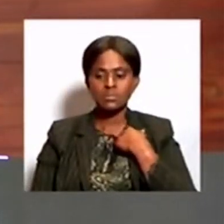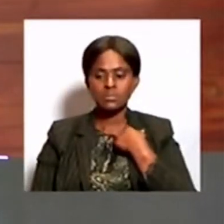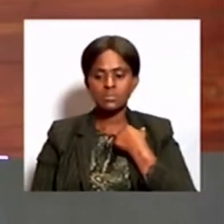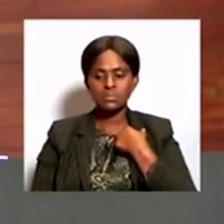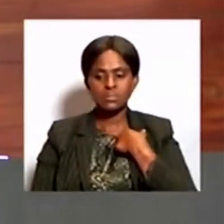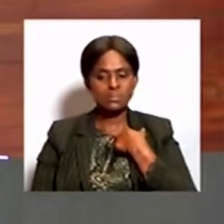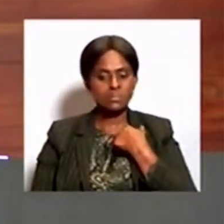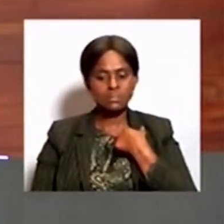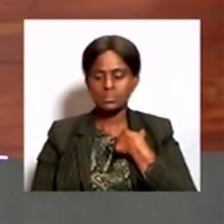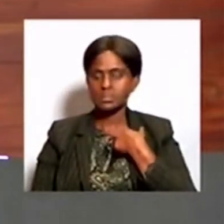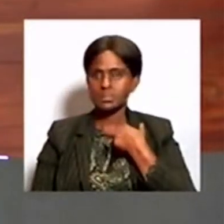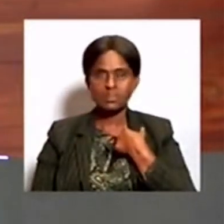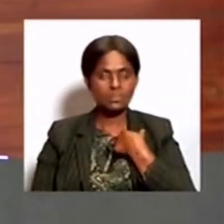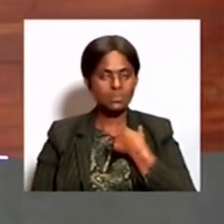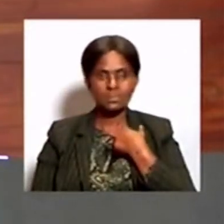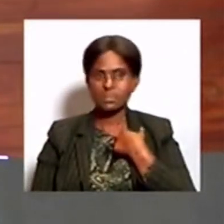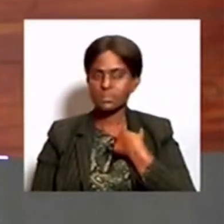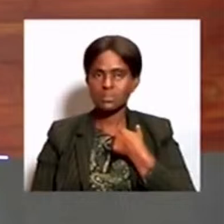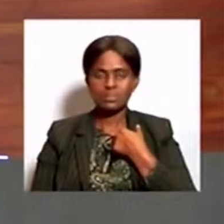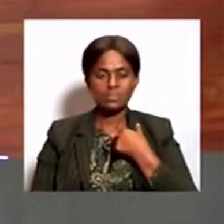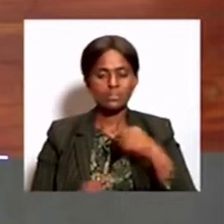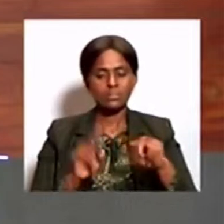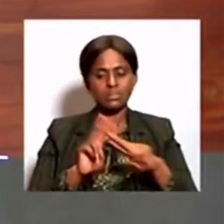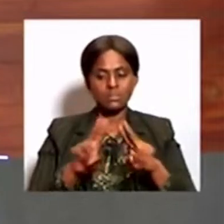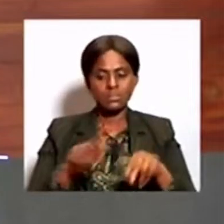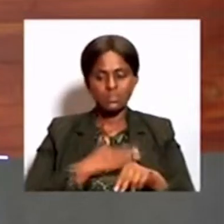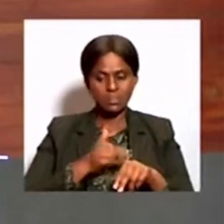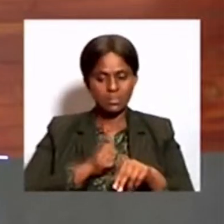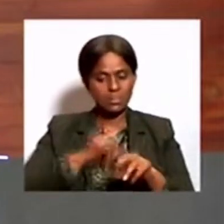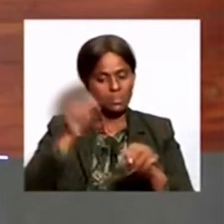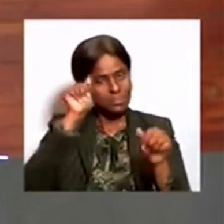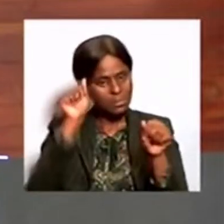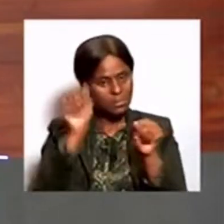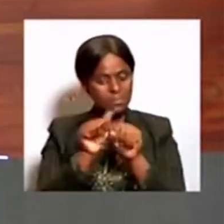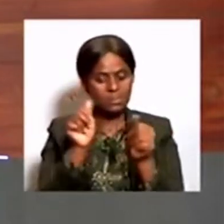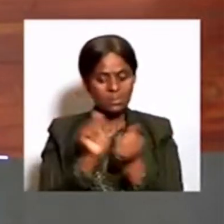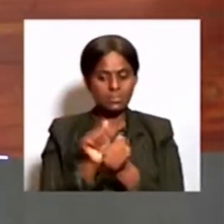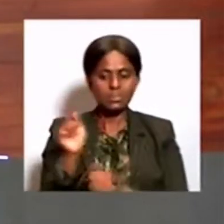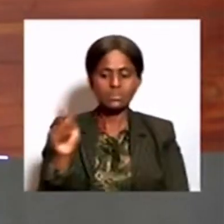Otherwise, Chair, I agree with the TC.